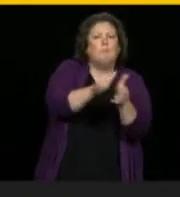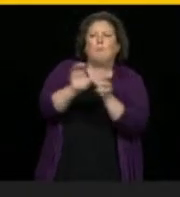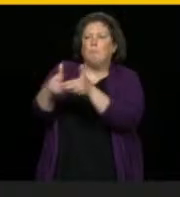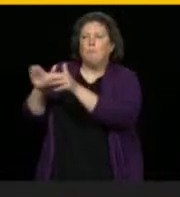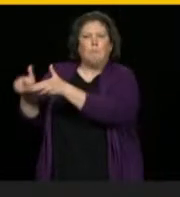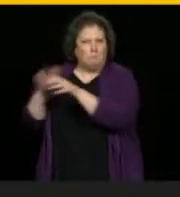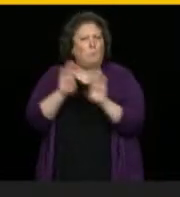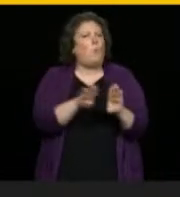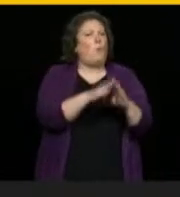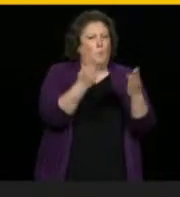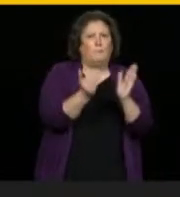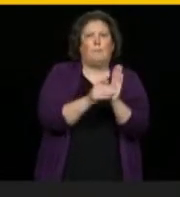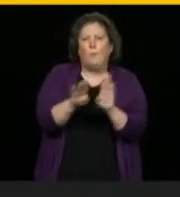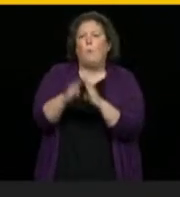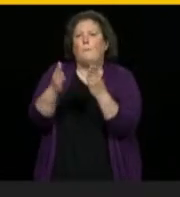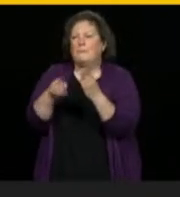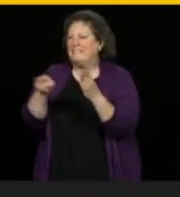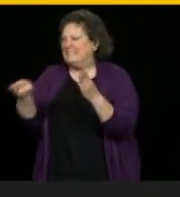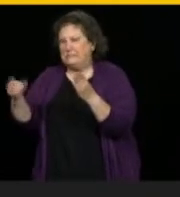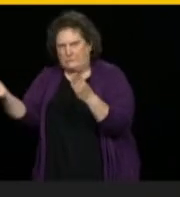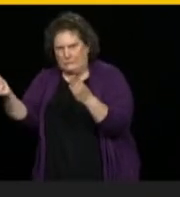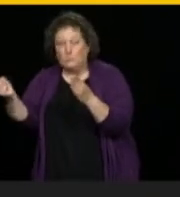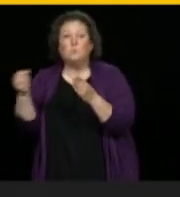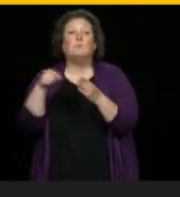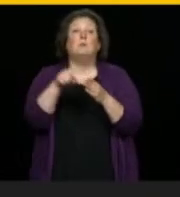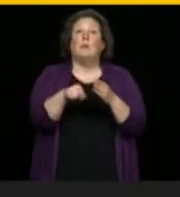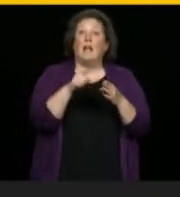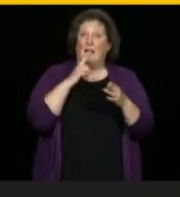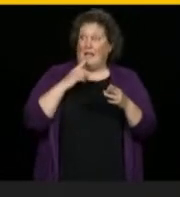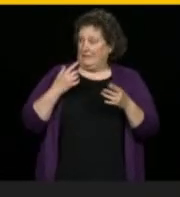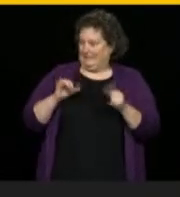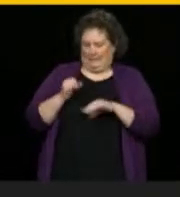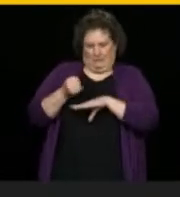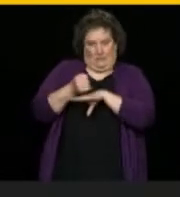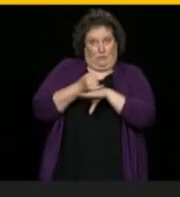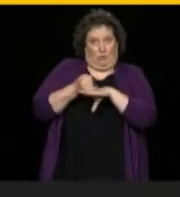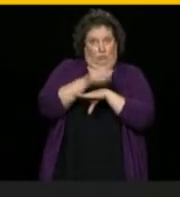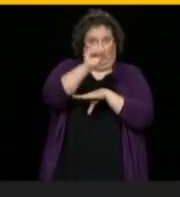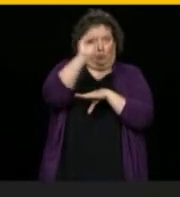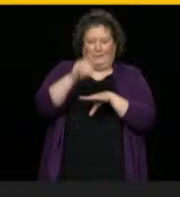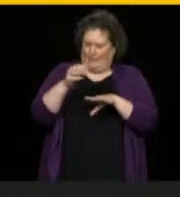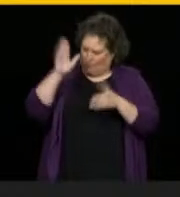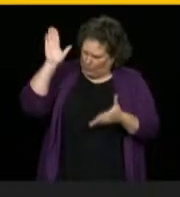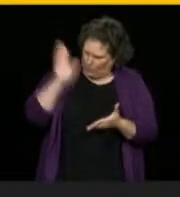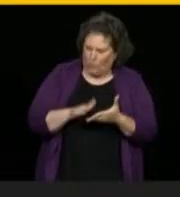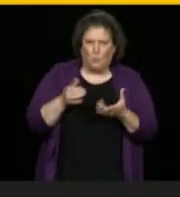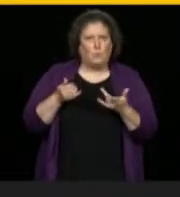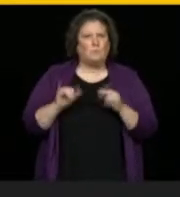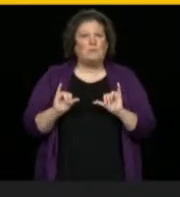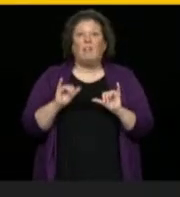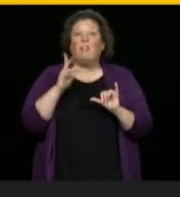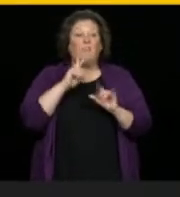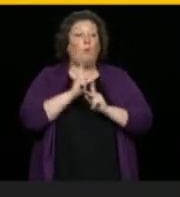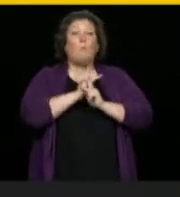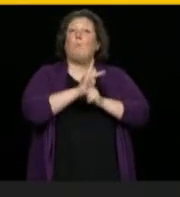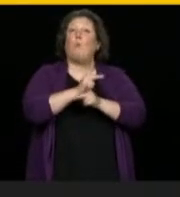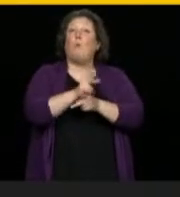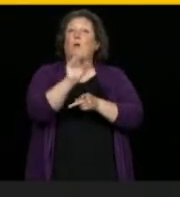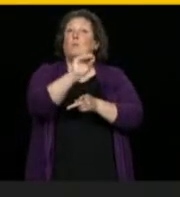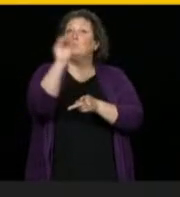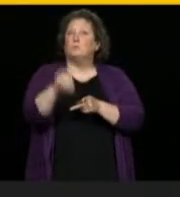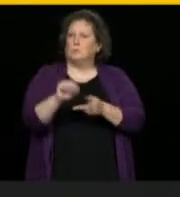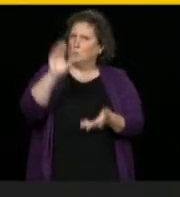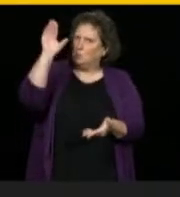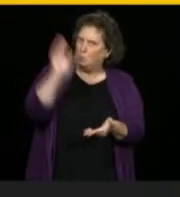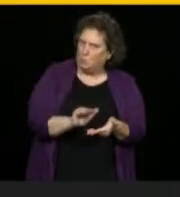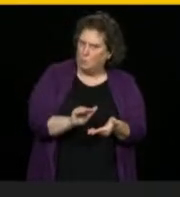historic low interest rates, the cost for loans is low, and our government will continue to invest